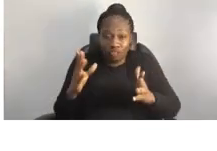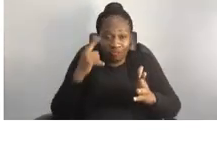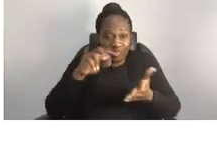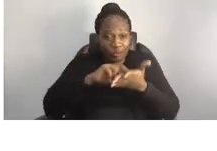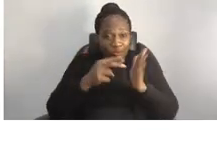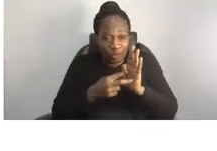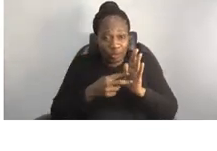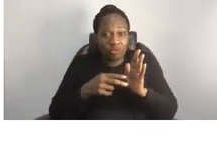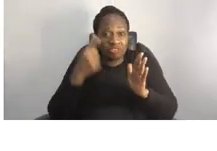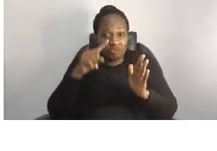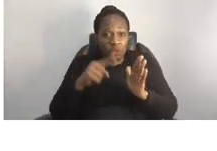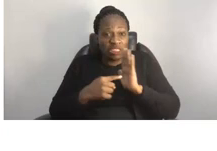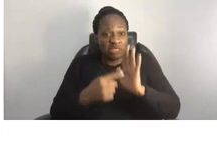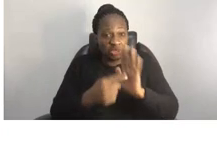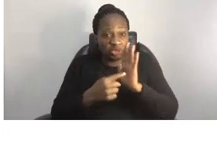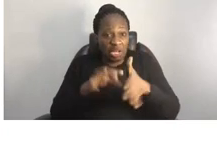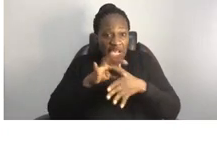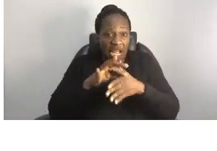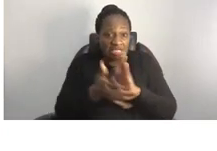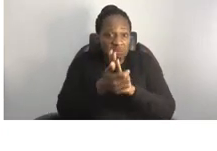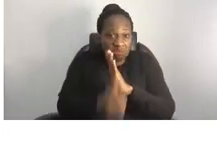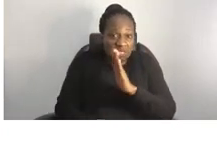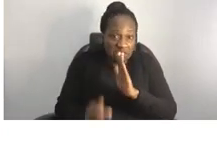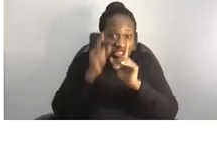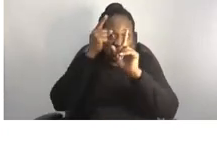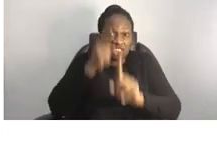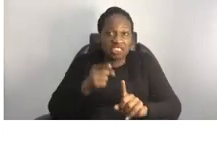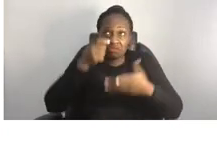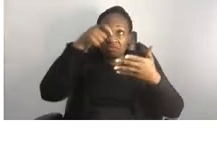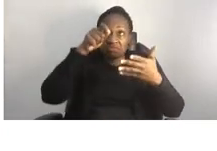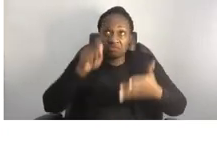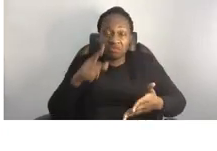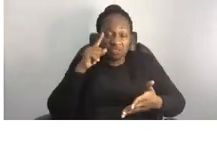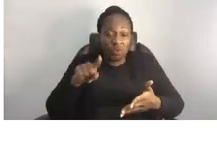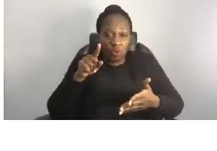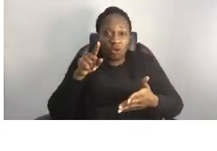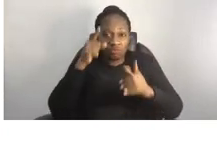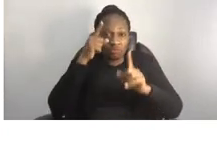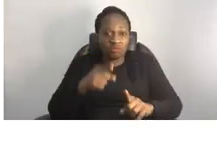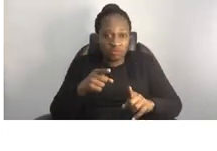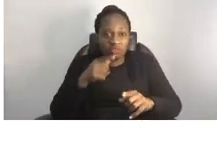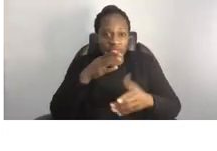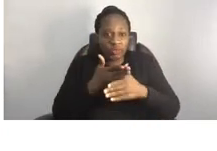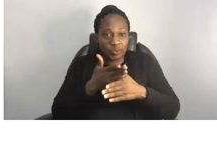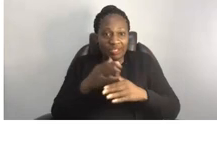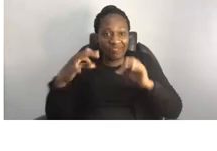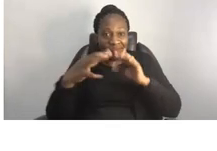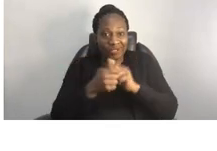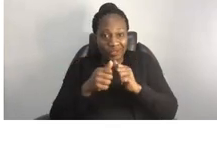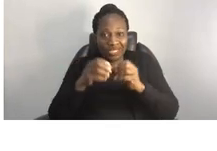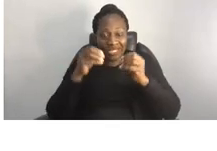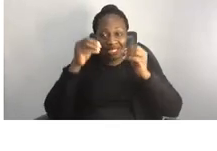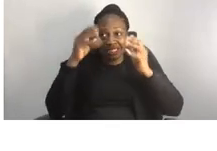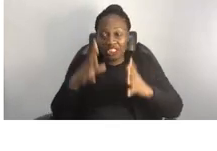of demonstrating content mastery and achievement of learning objectives. This closed feedback loop between the student and instructor has been